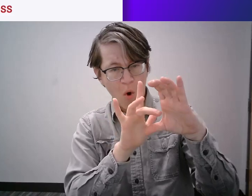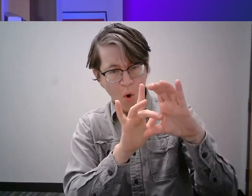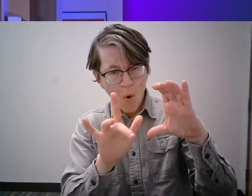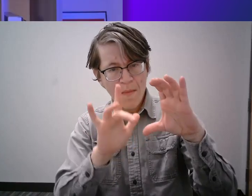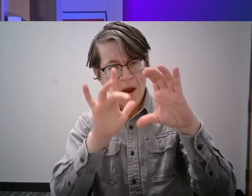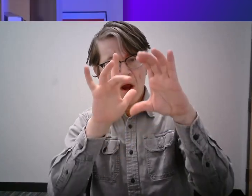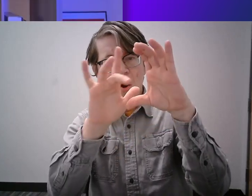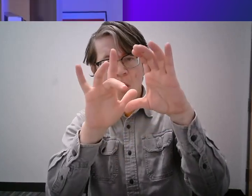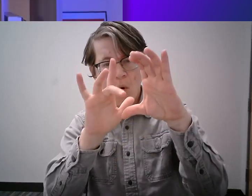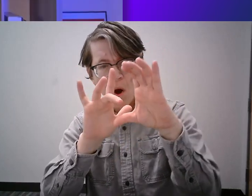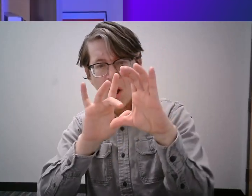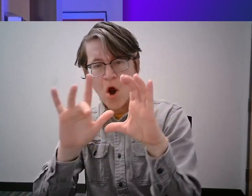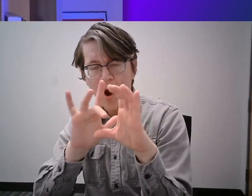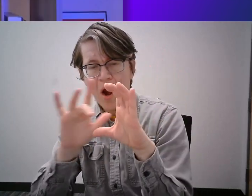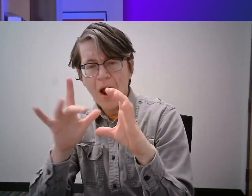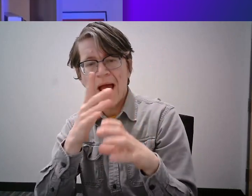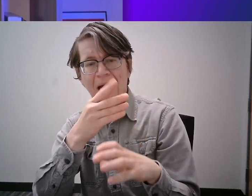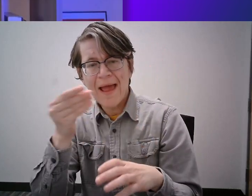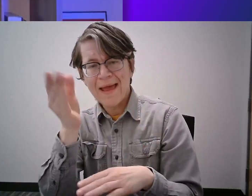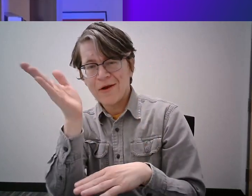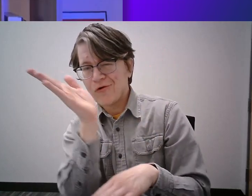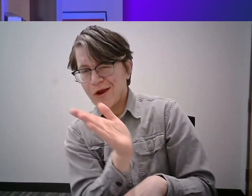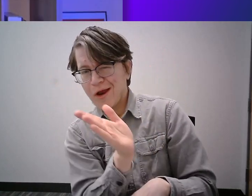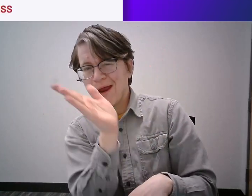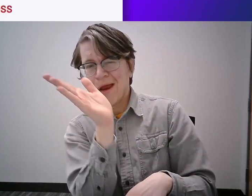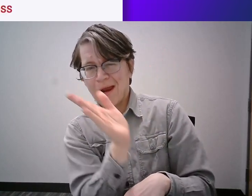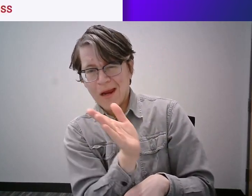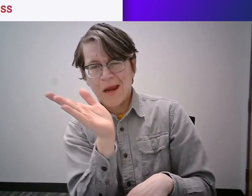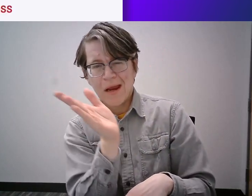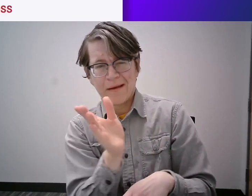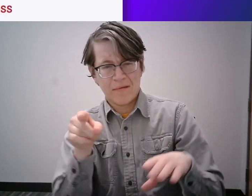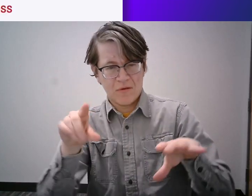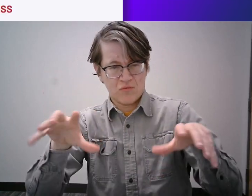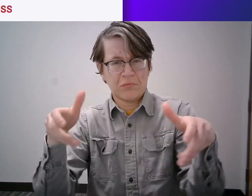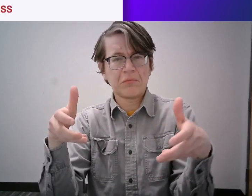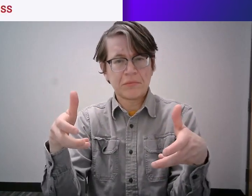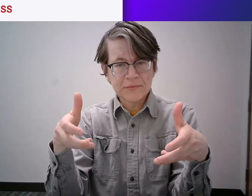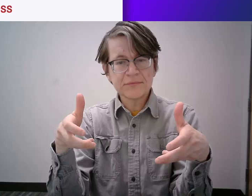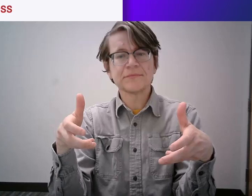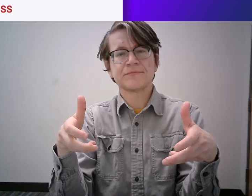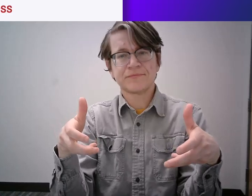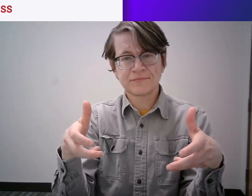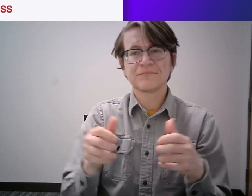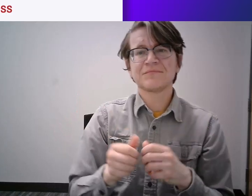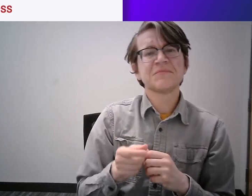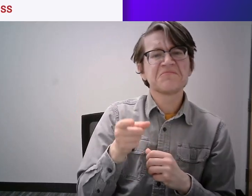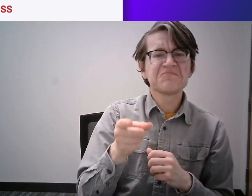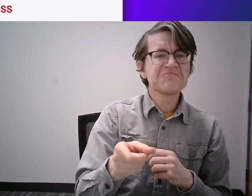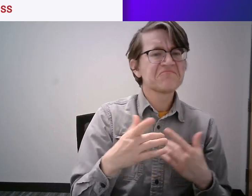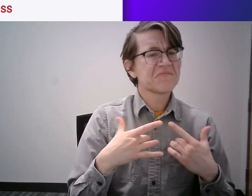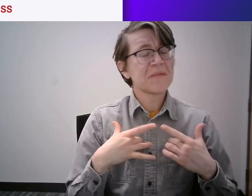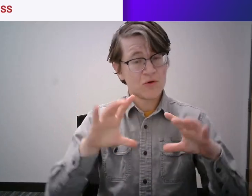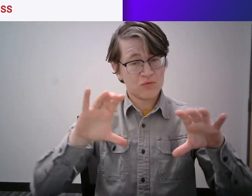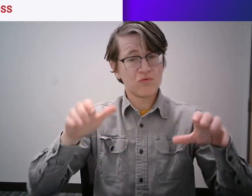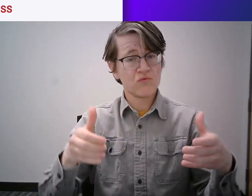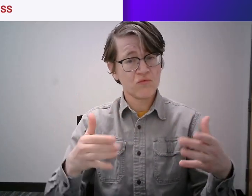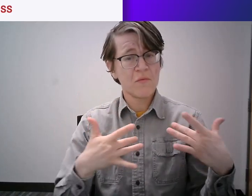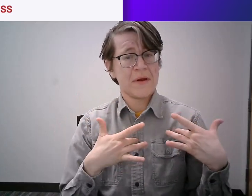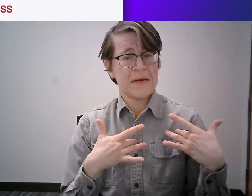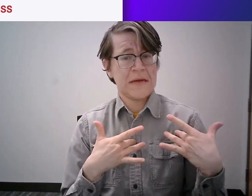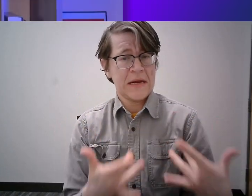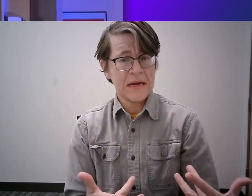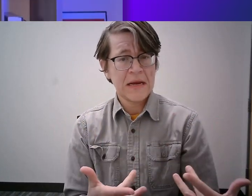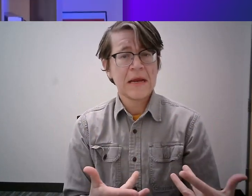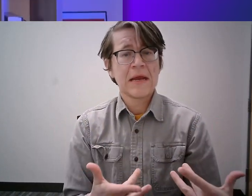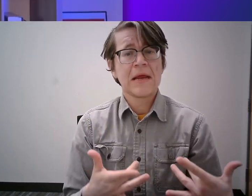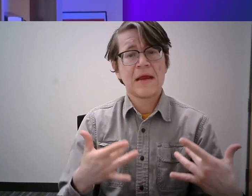can also attach some adjectives to these kinds of shapes, which would be then friendly, open,